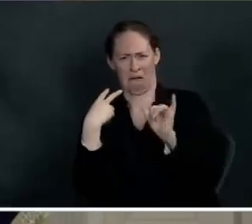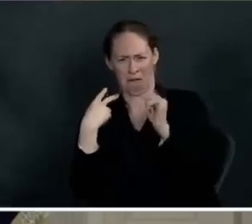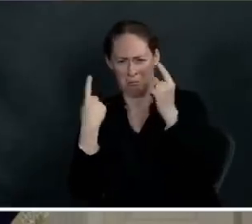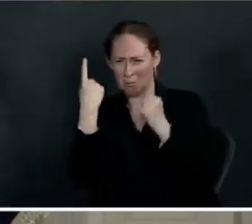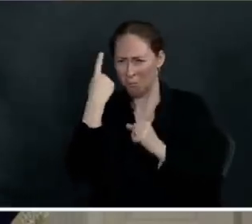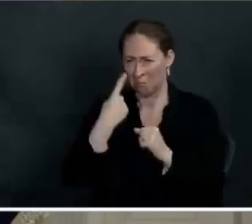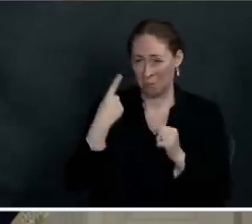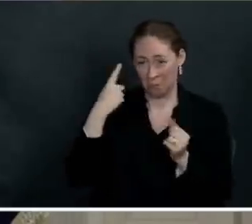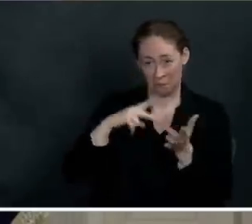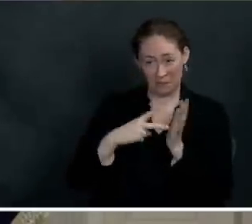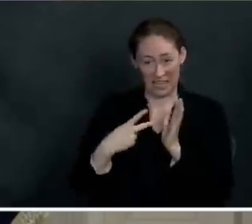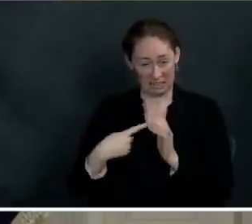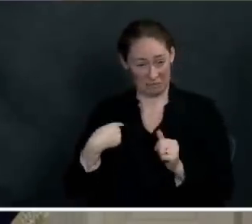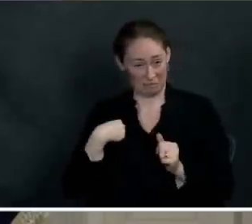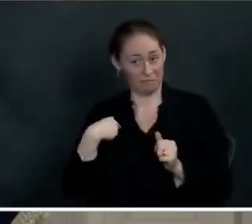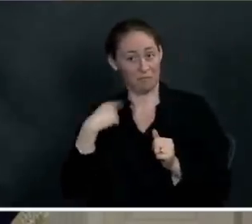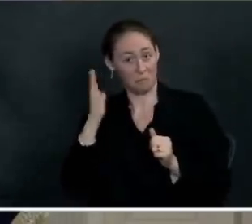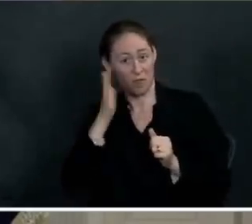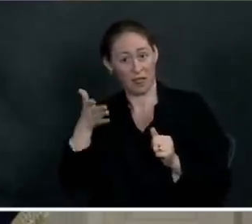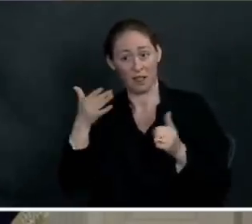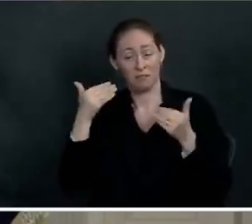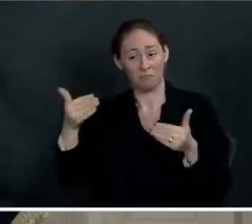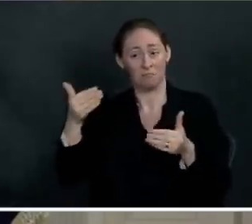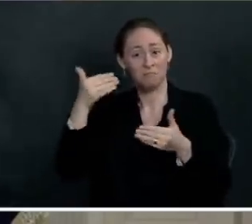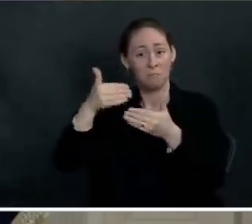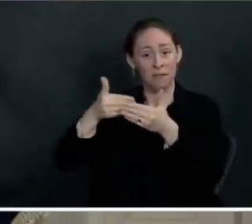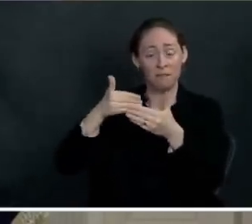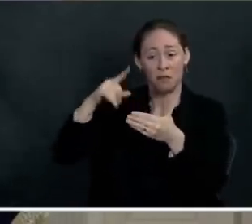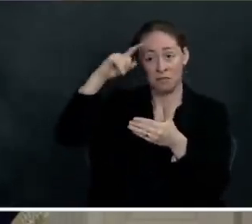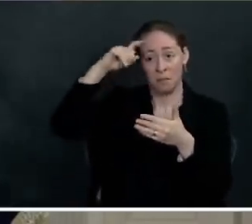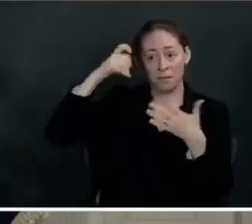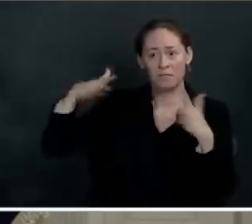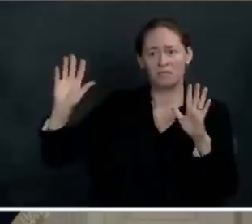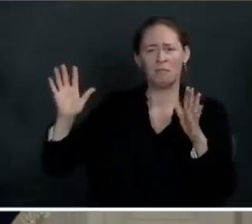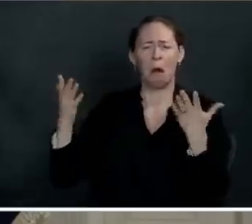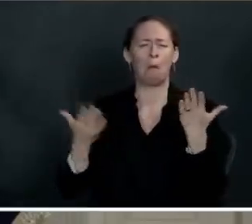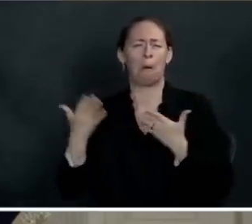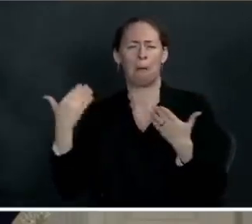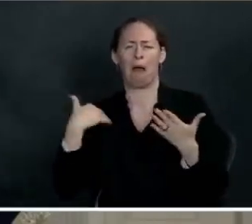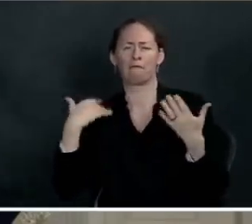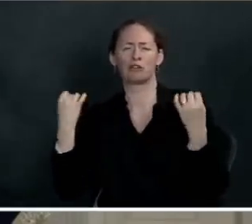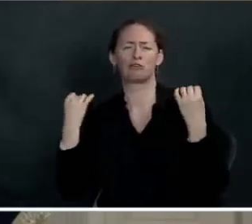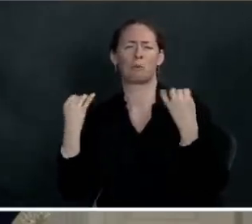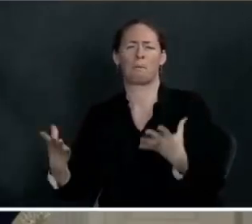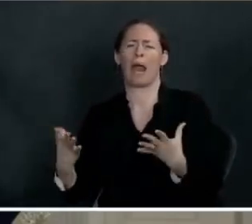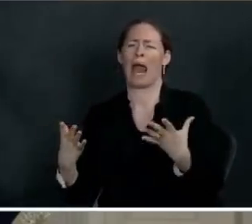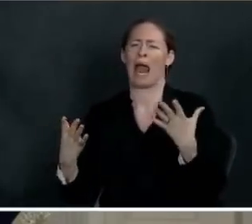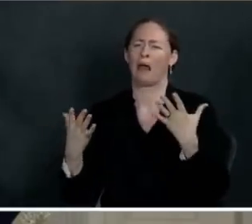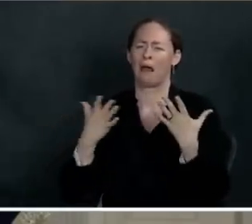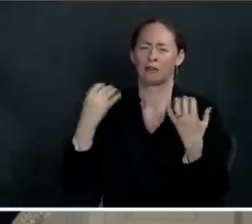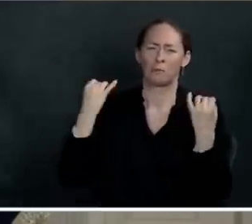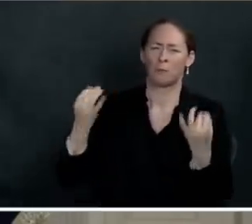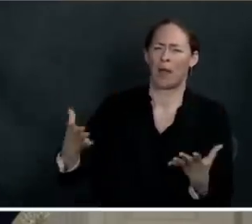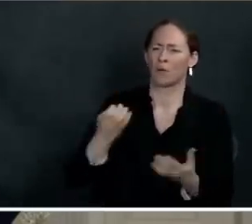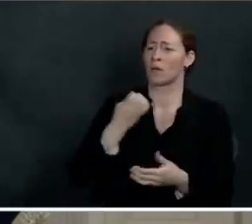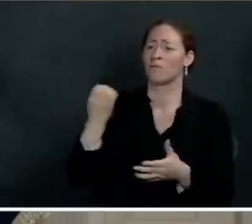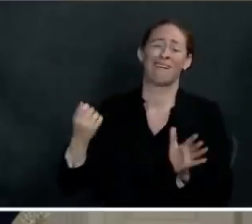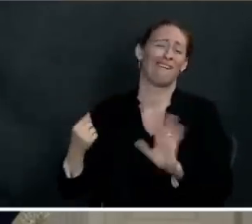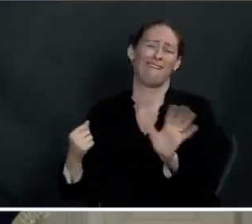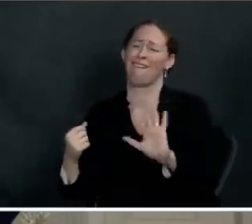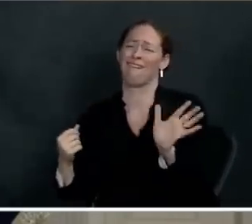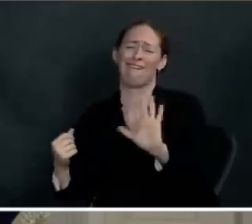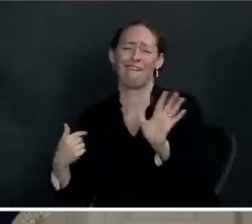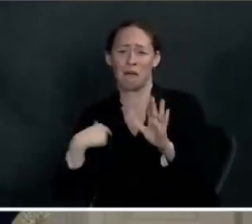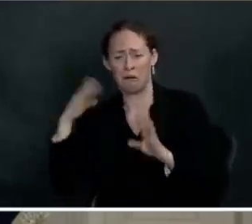summer that you have too much vaccine left over. You have too much equipment left over. That's not my worry. I hope that becomes